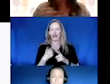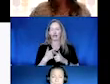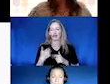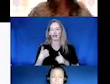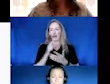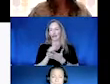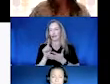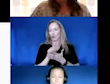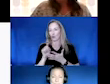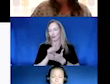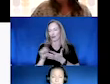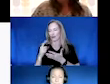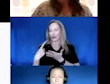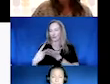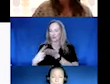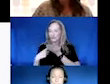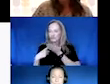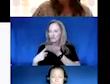to talk about